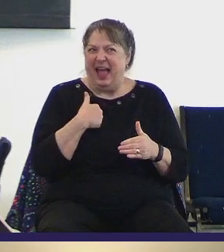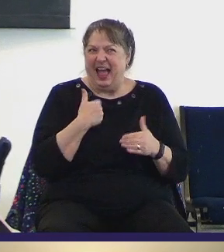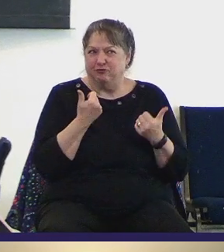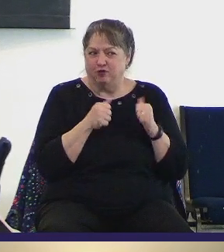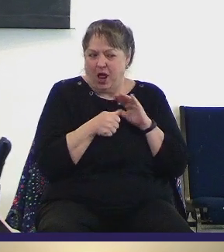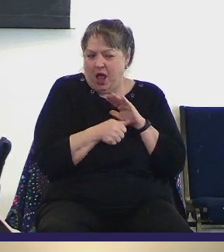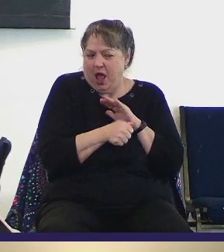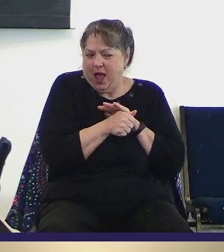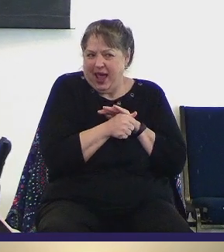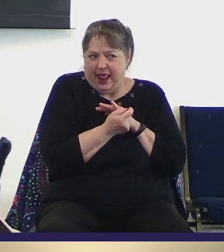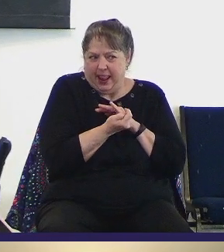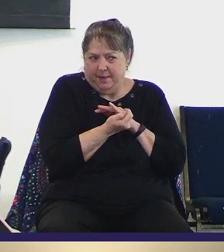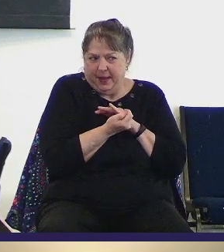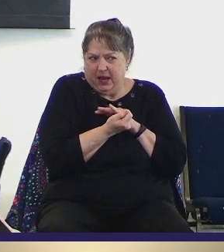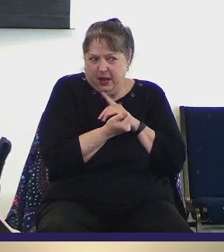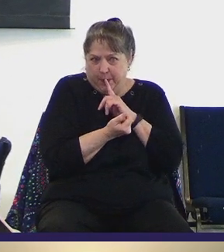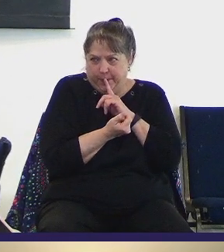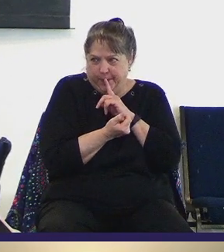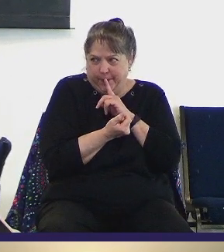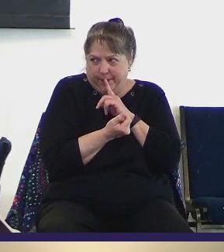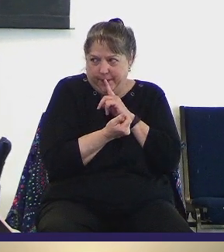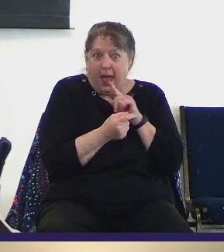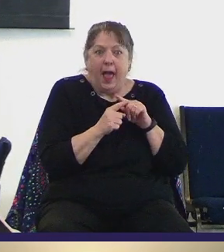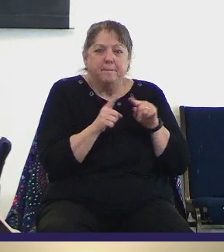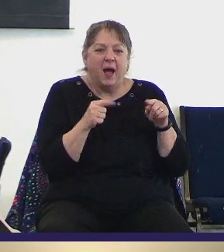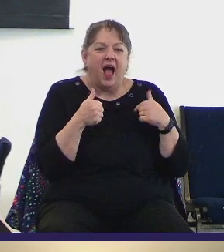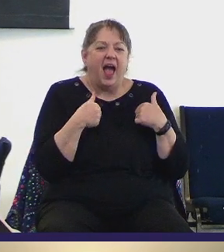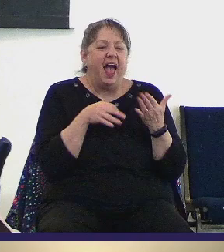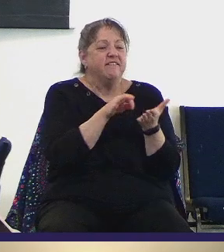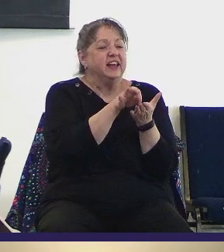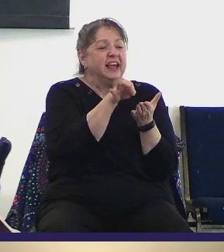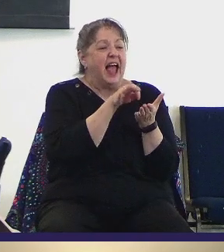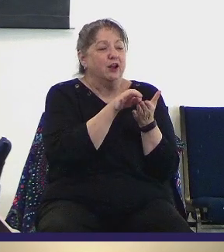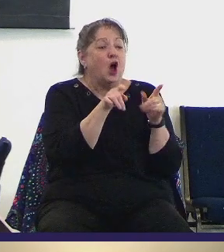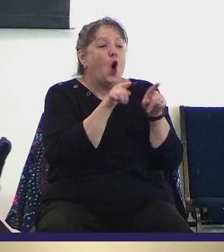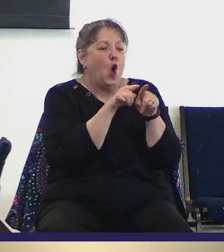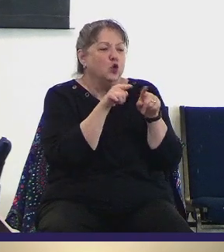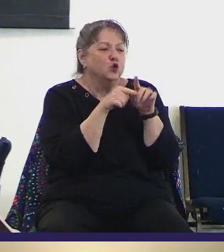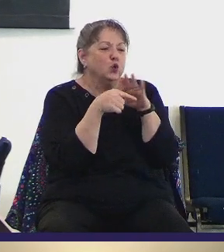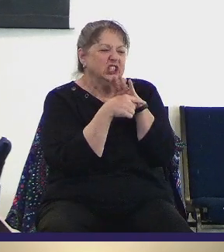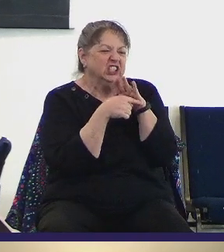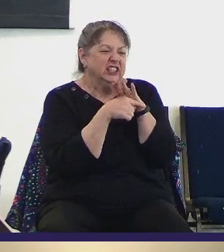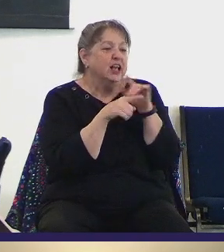okay? Now, I have an accountant that does things under the table, so